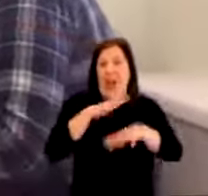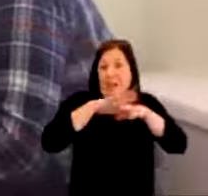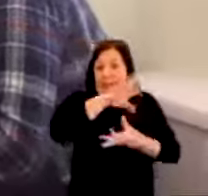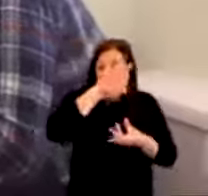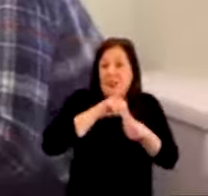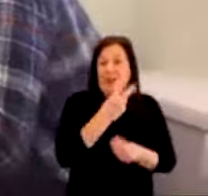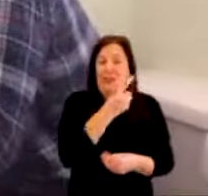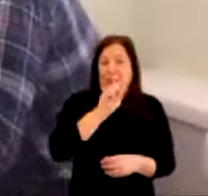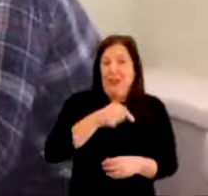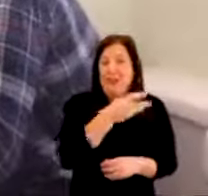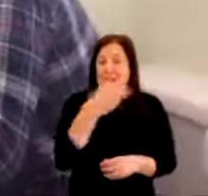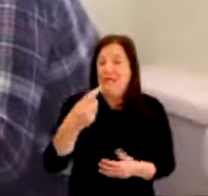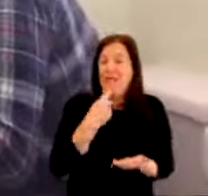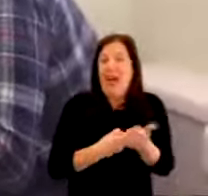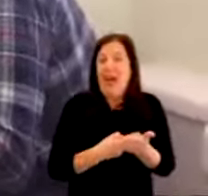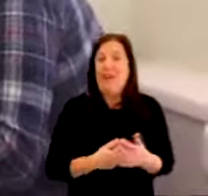£2,500.